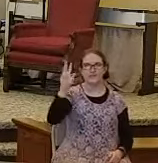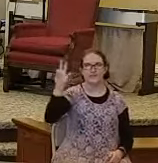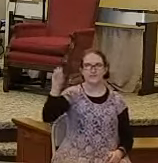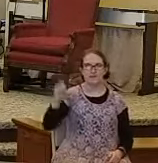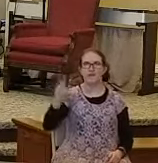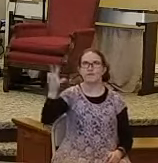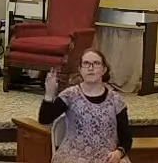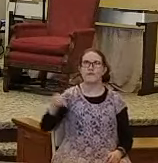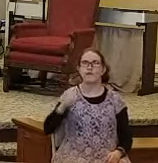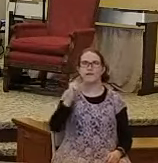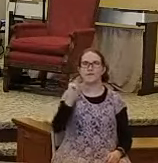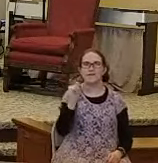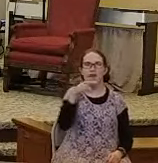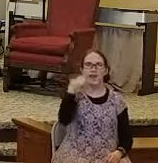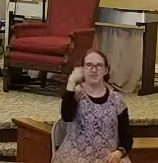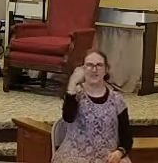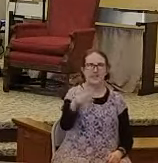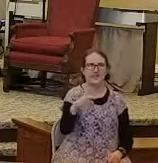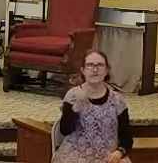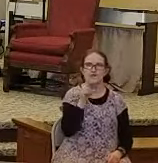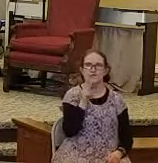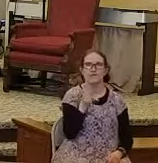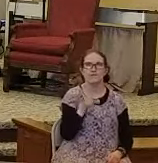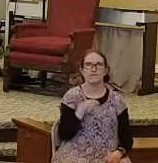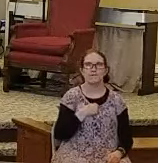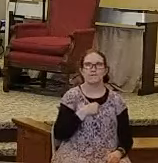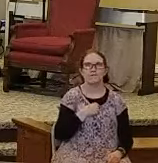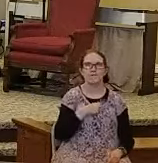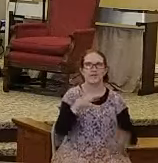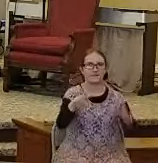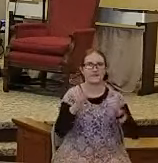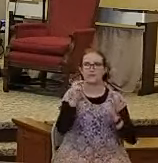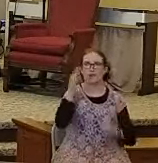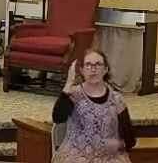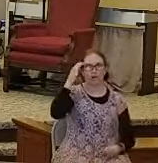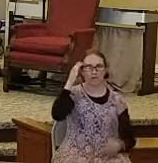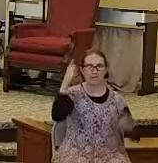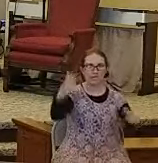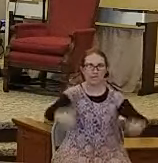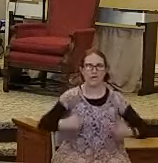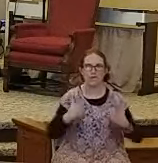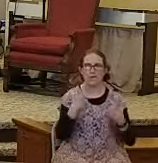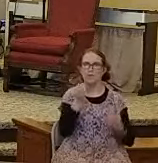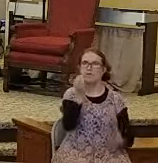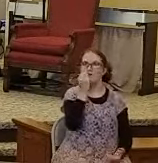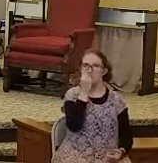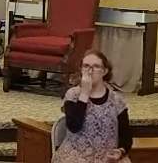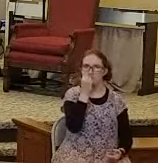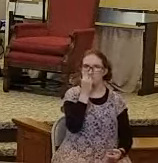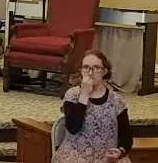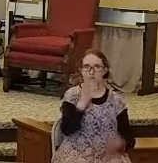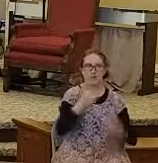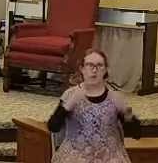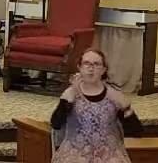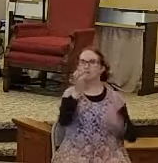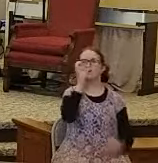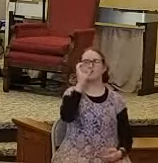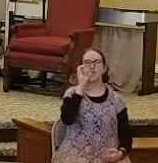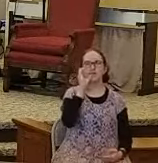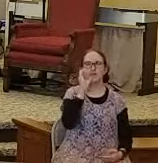through 30. Therefore I say unto you, take no thought for your life what ye shall eat or what ye shall